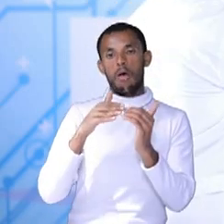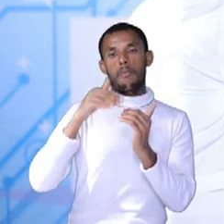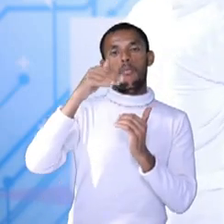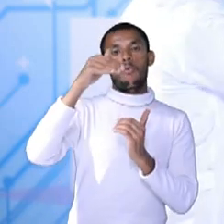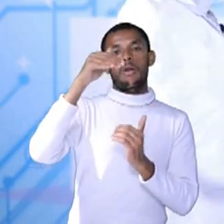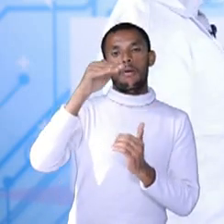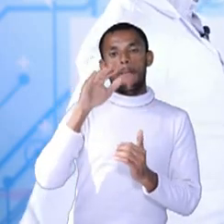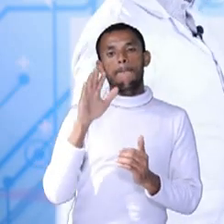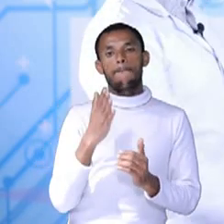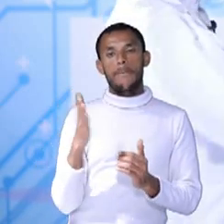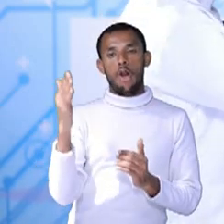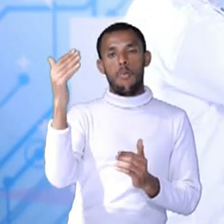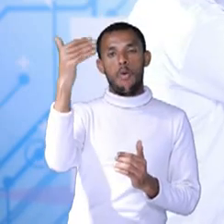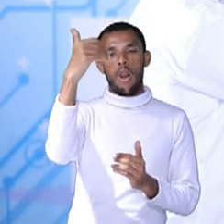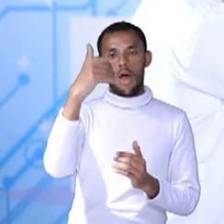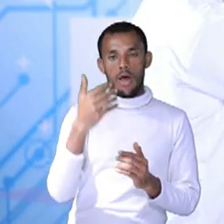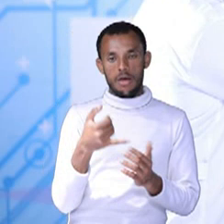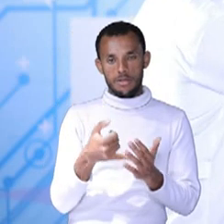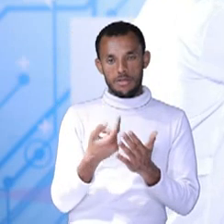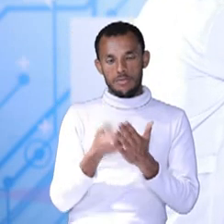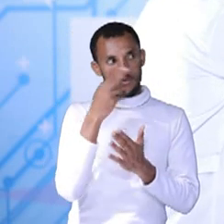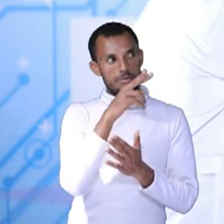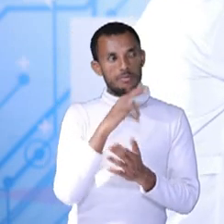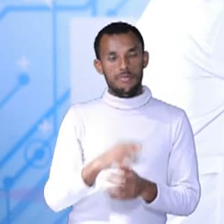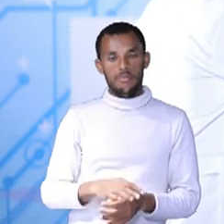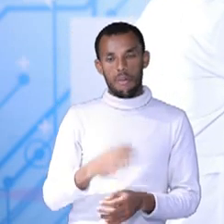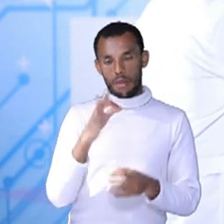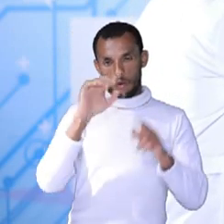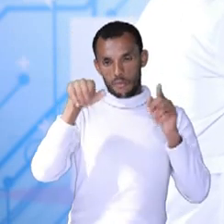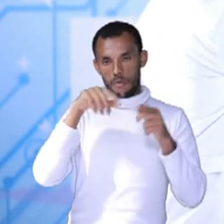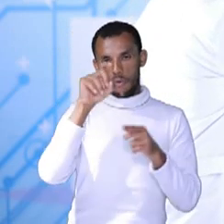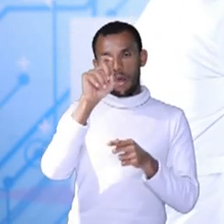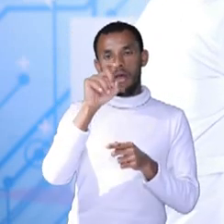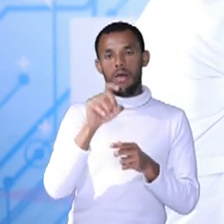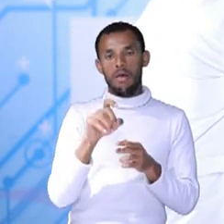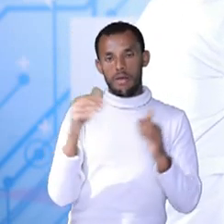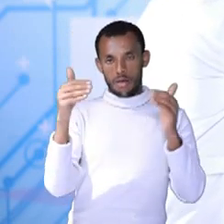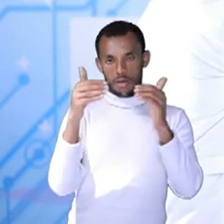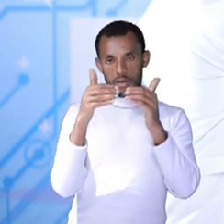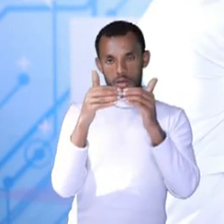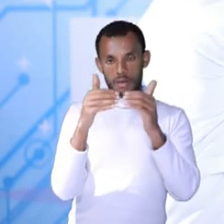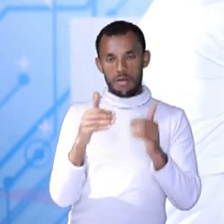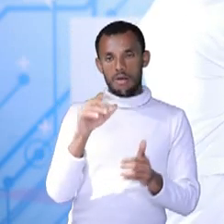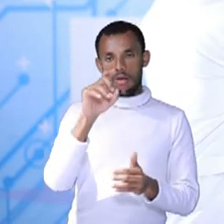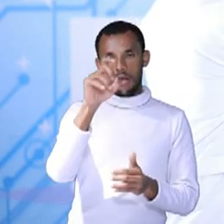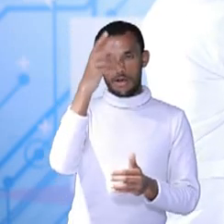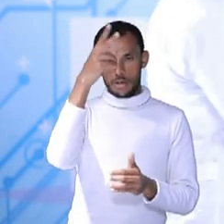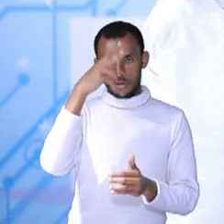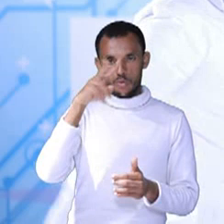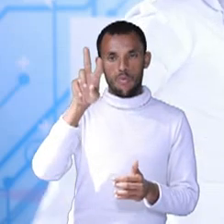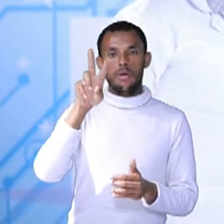parabola. This is a graph of f of x is equal to x